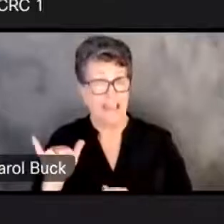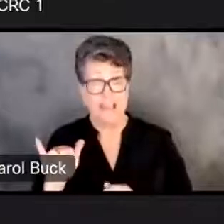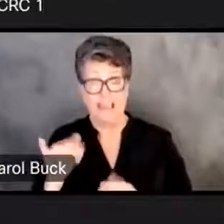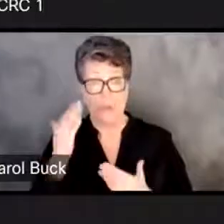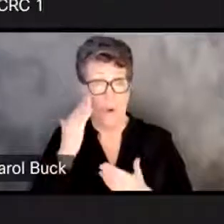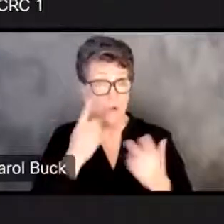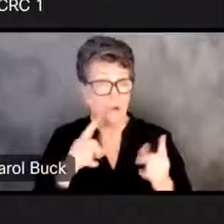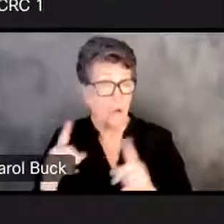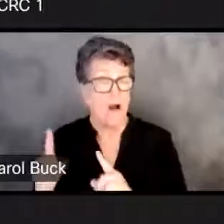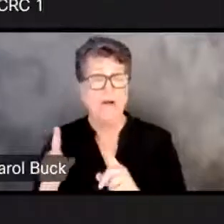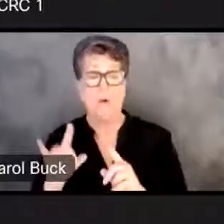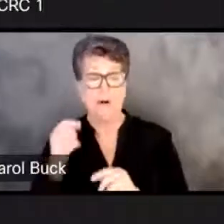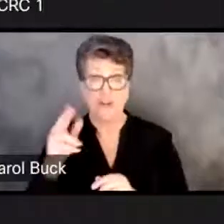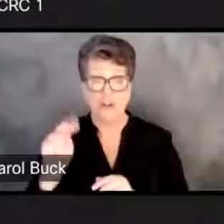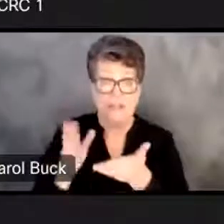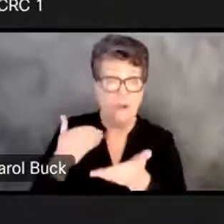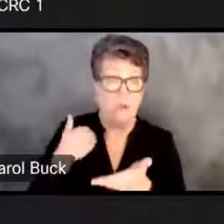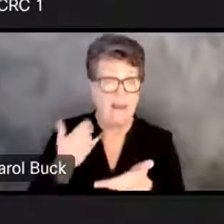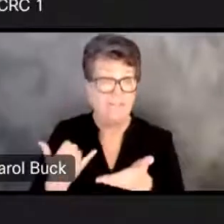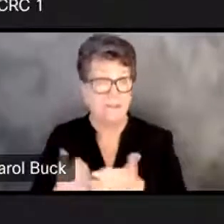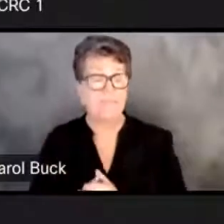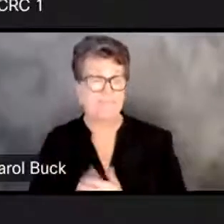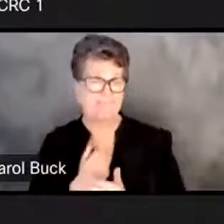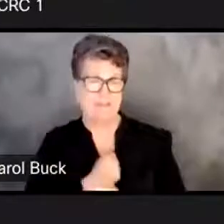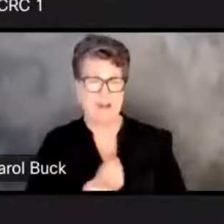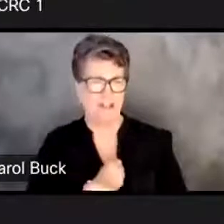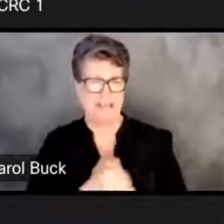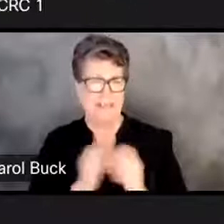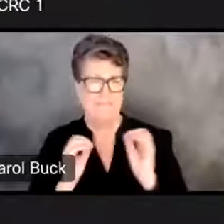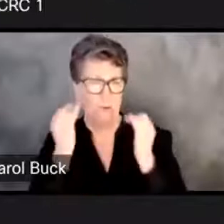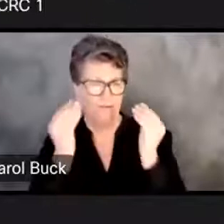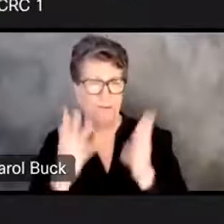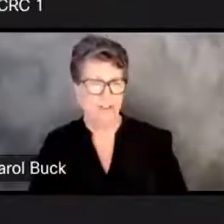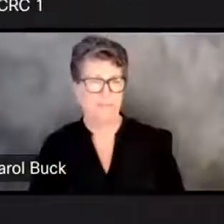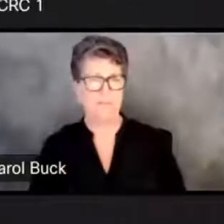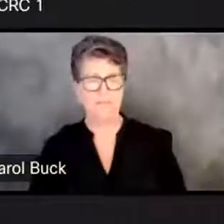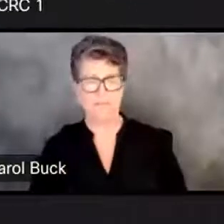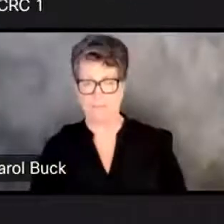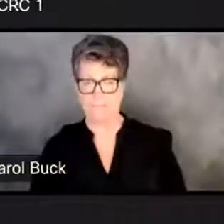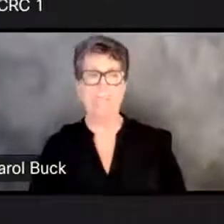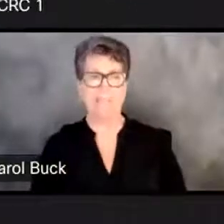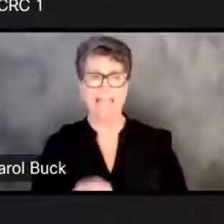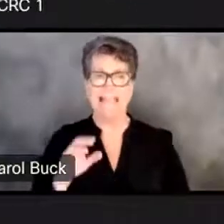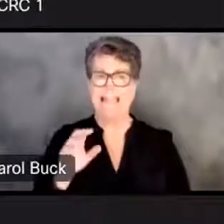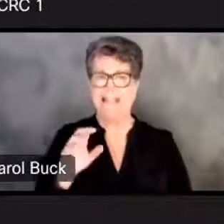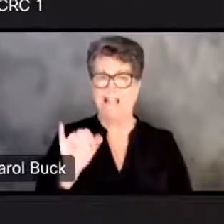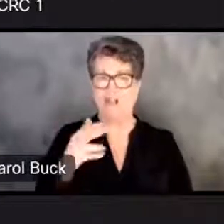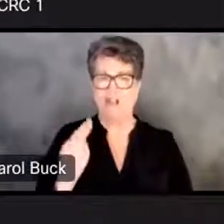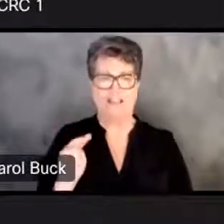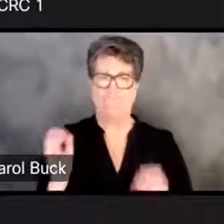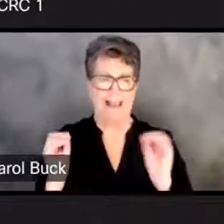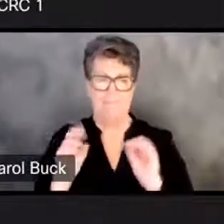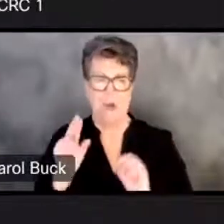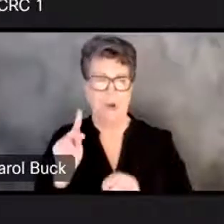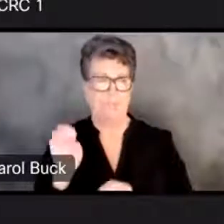the group, or Jean, if you do at this time. I apologize, I do not. yeah, I don't have any updates to